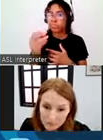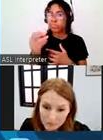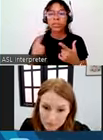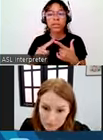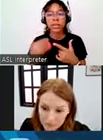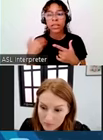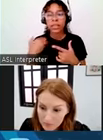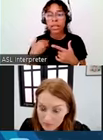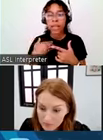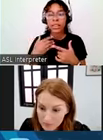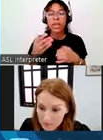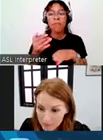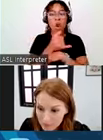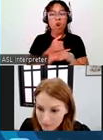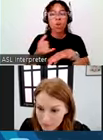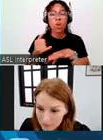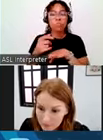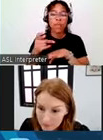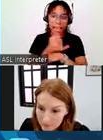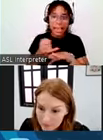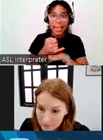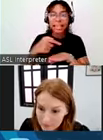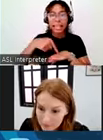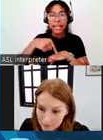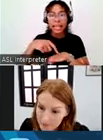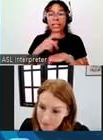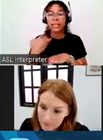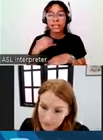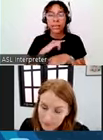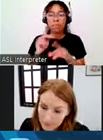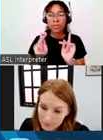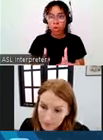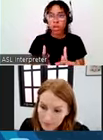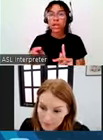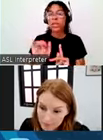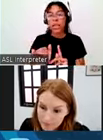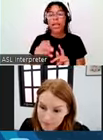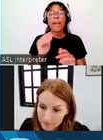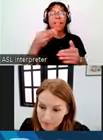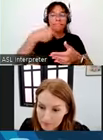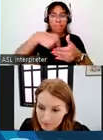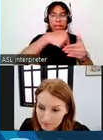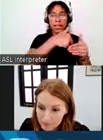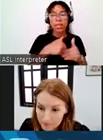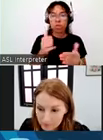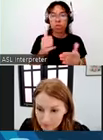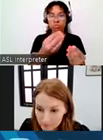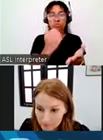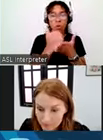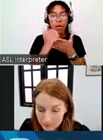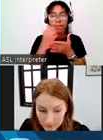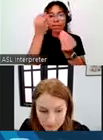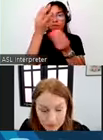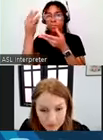mobilized platform. So we'd invite everyone on this call to participate through that, make sure that your input is heard. And then finally,